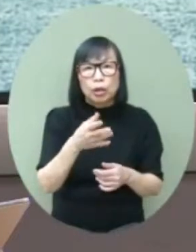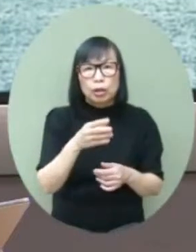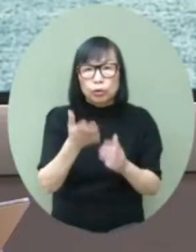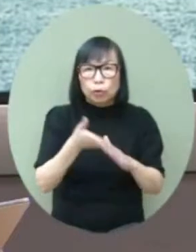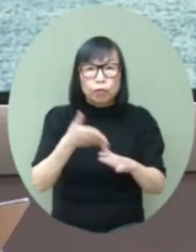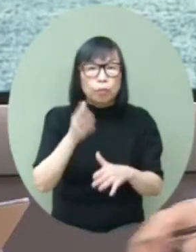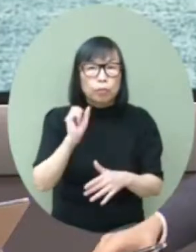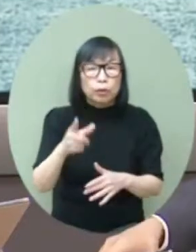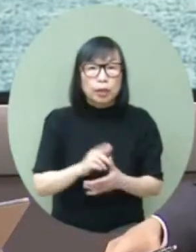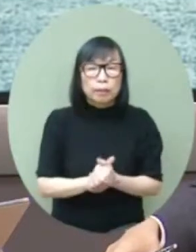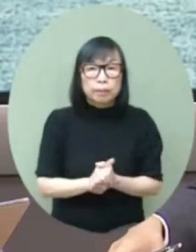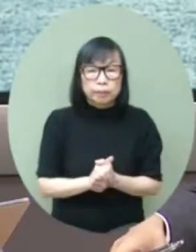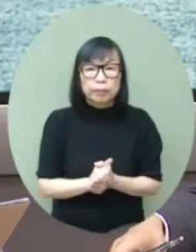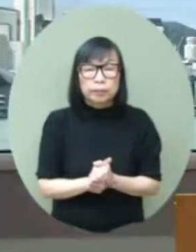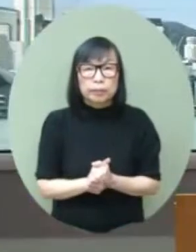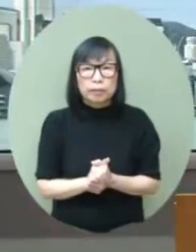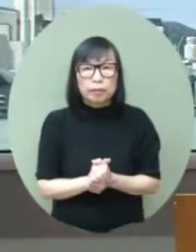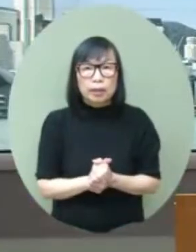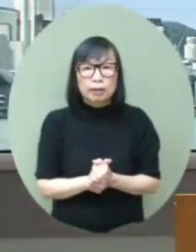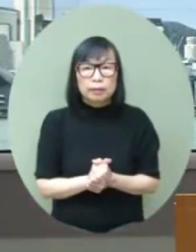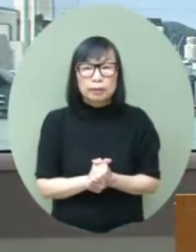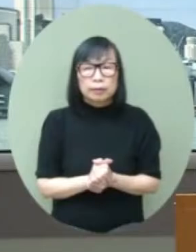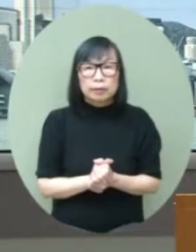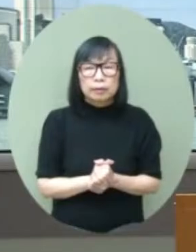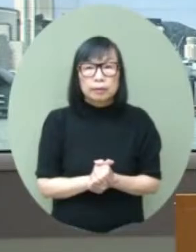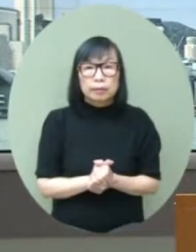do so as soon as possible.